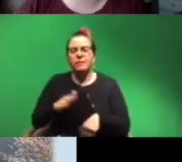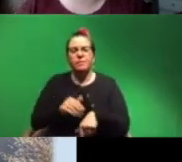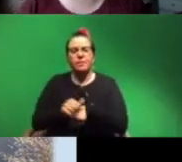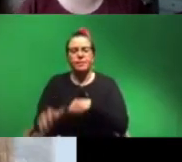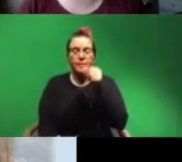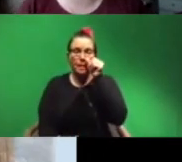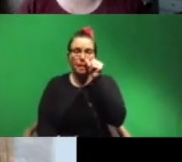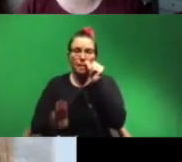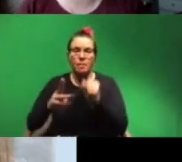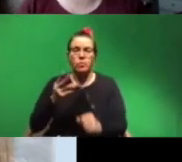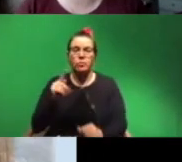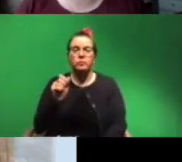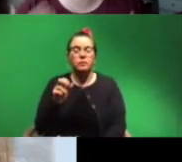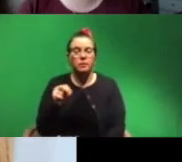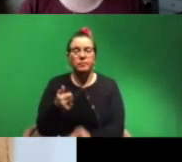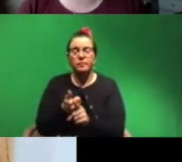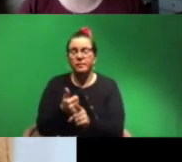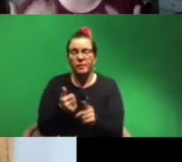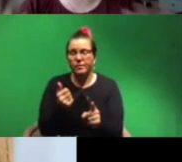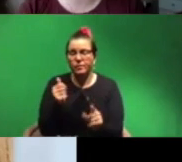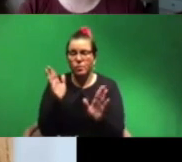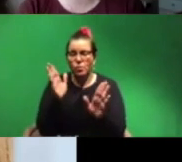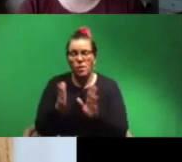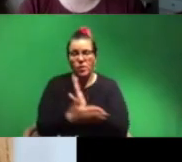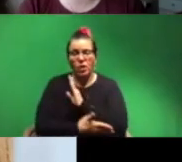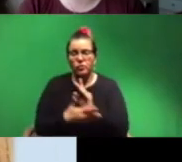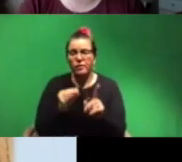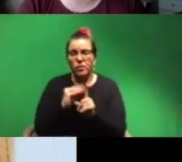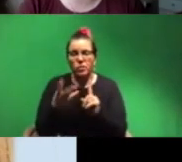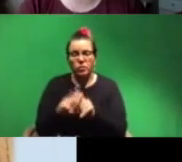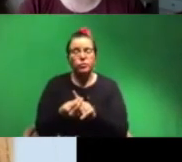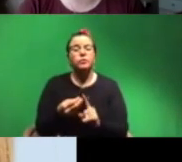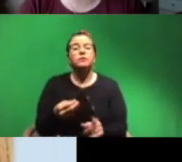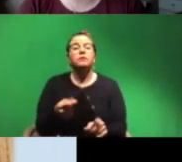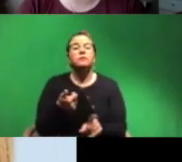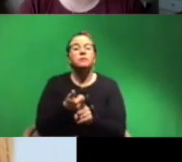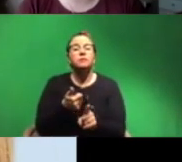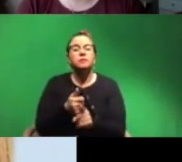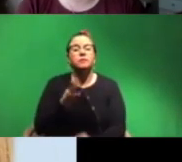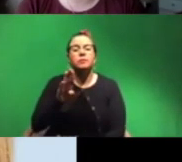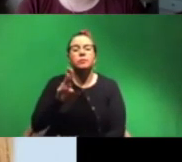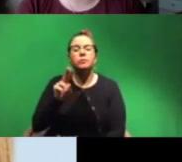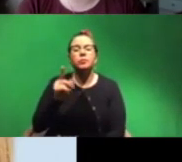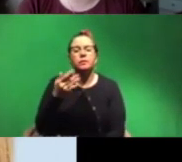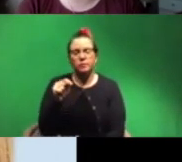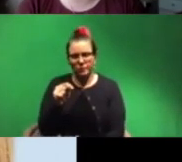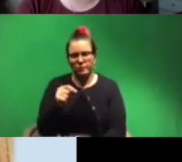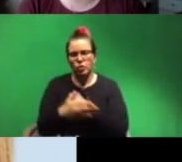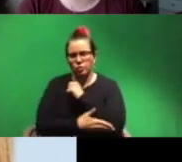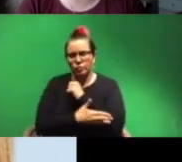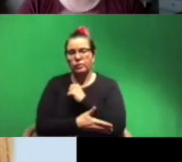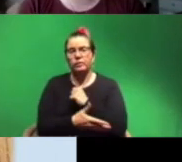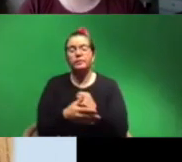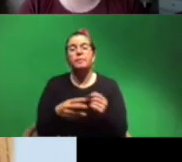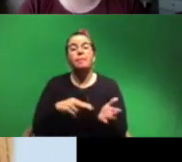Bhutan is a wonderful country culturally. So it's a Buddhist country, and it means that